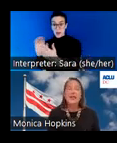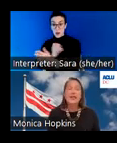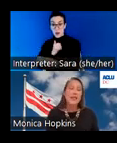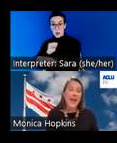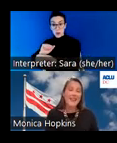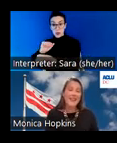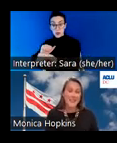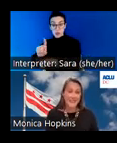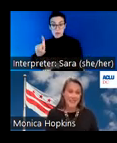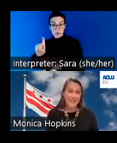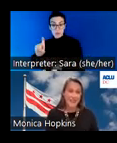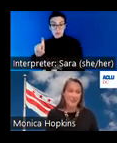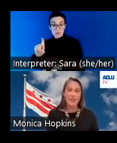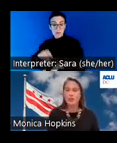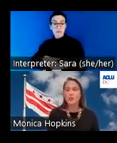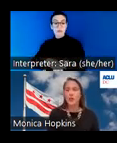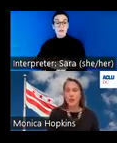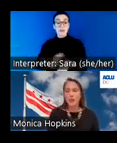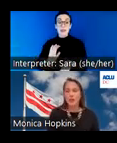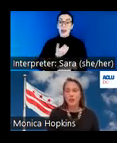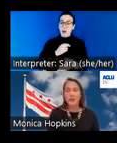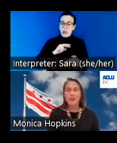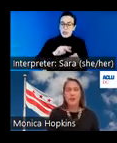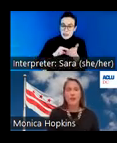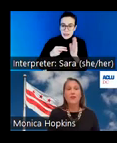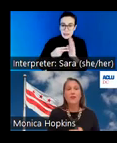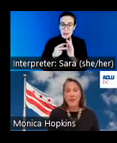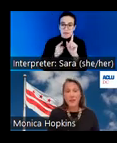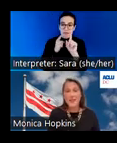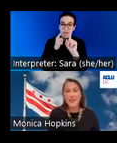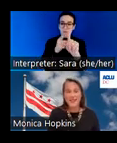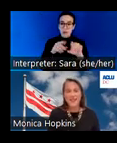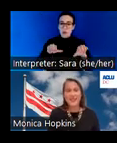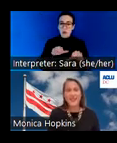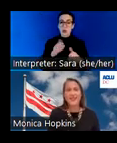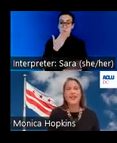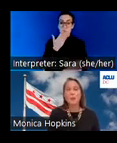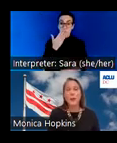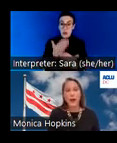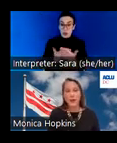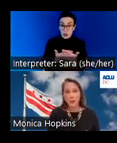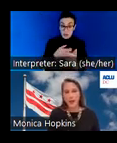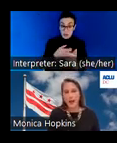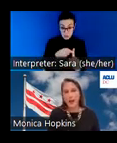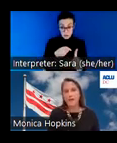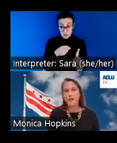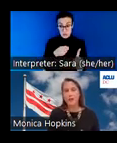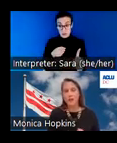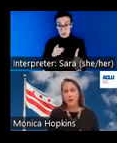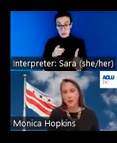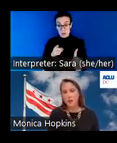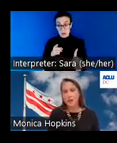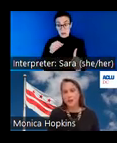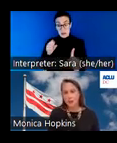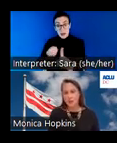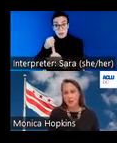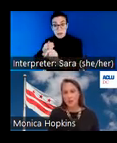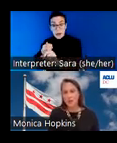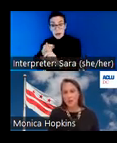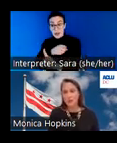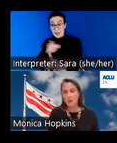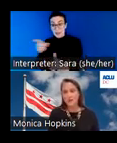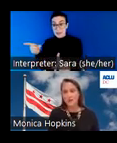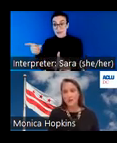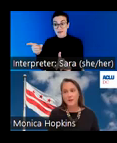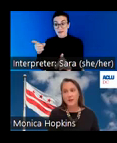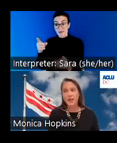Is our intent to do good felt in the impact we have on the communities we